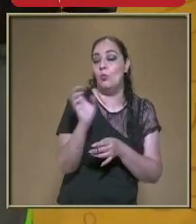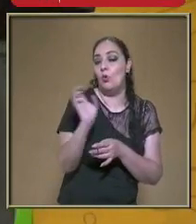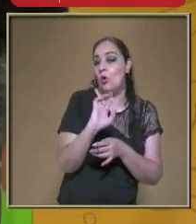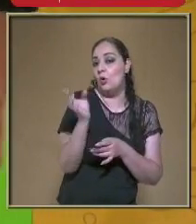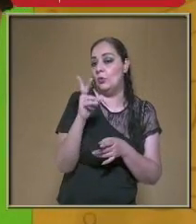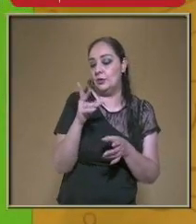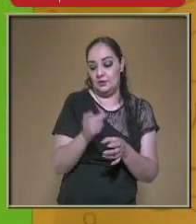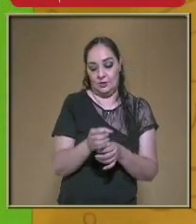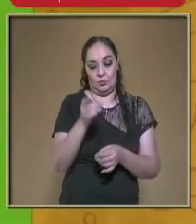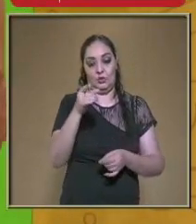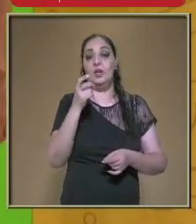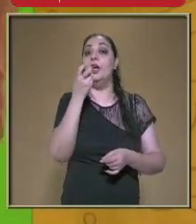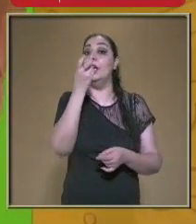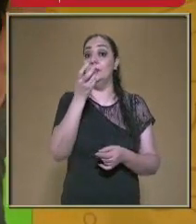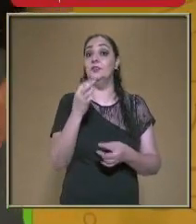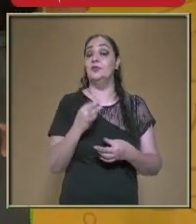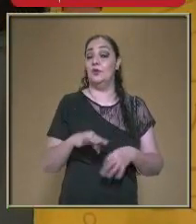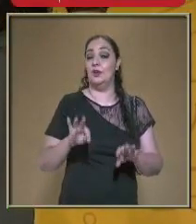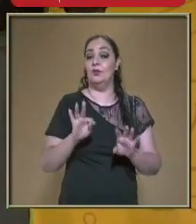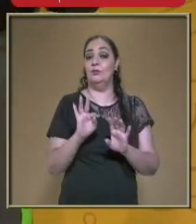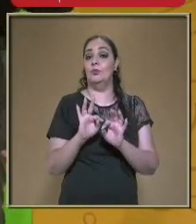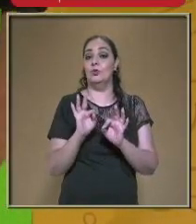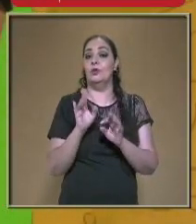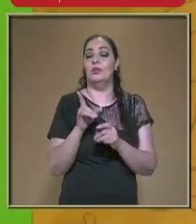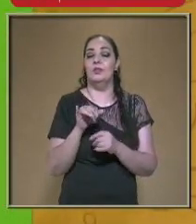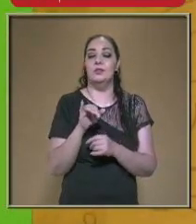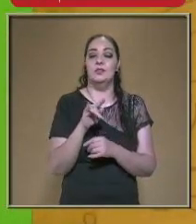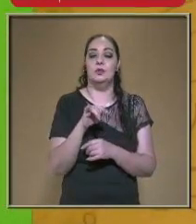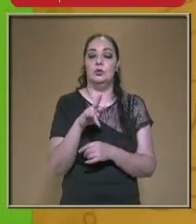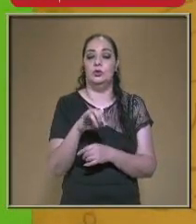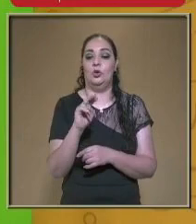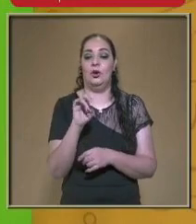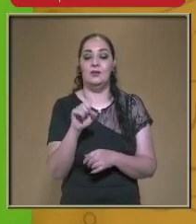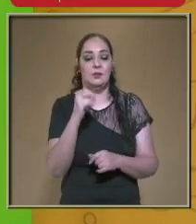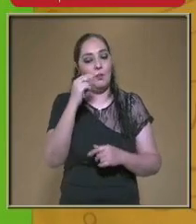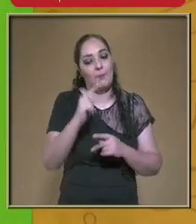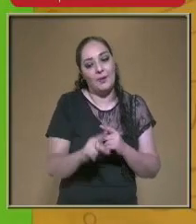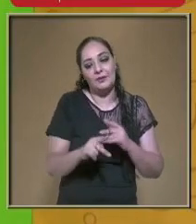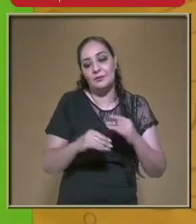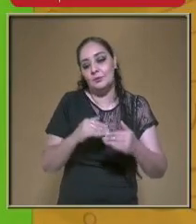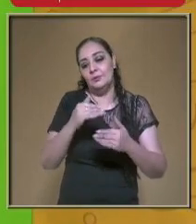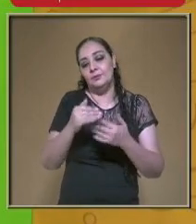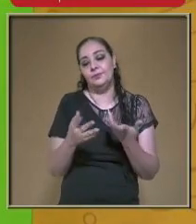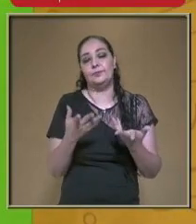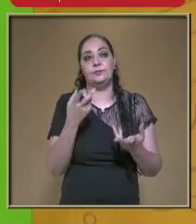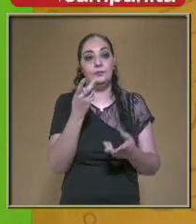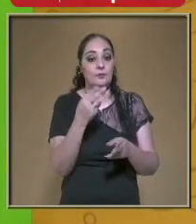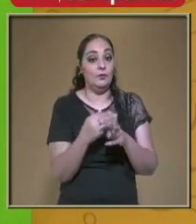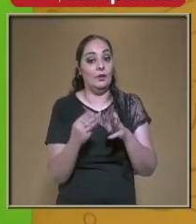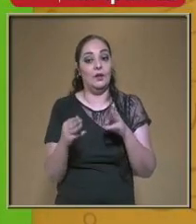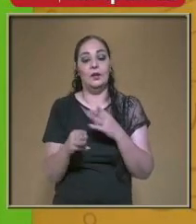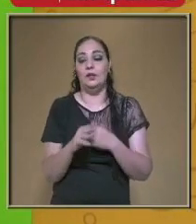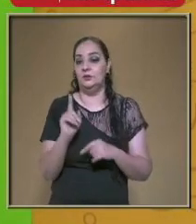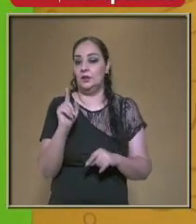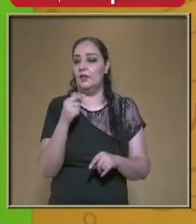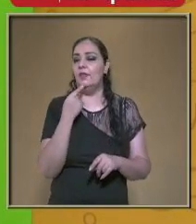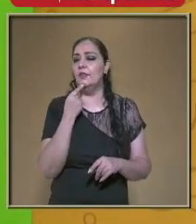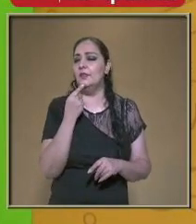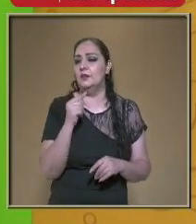Those were the instructions, okay? And those were the materials. according to the video and according